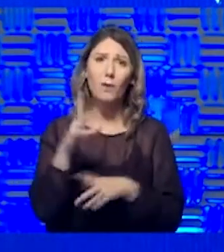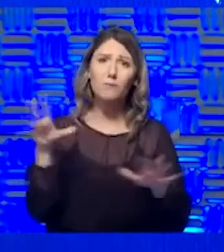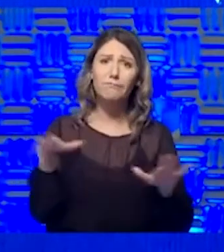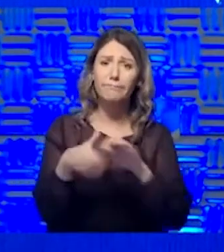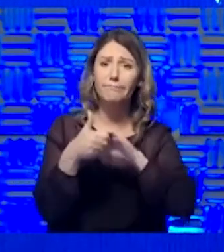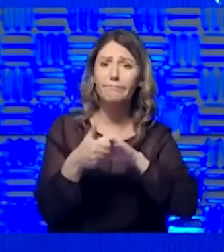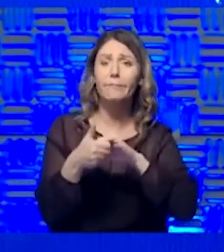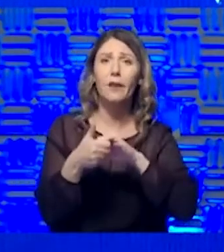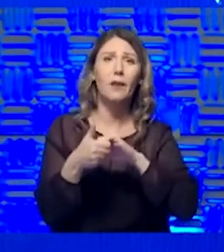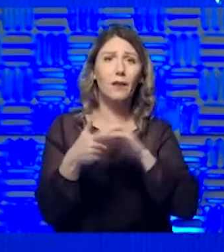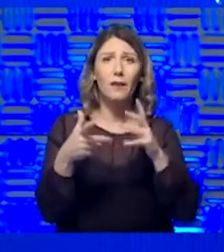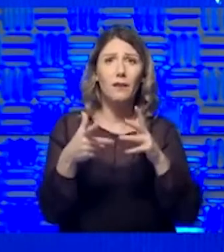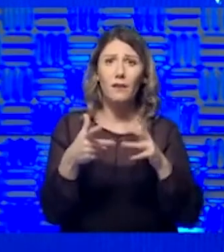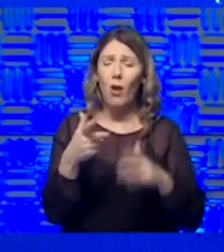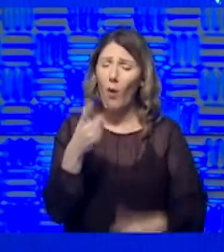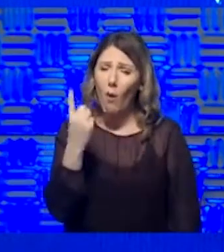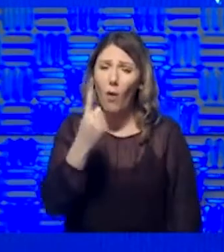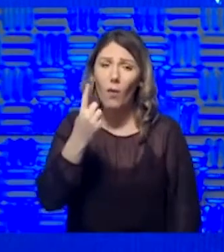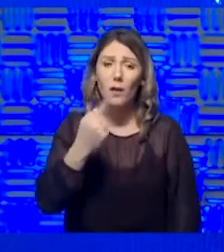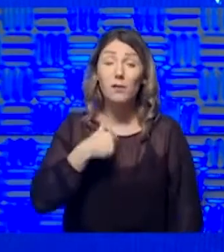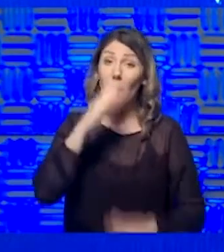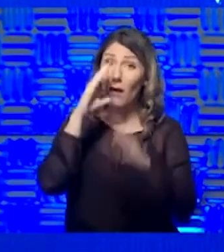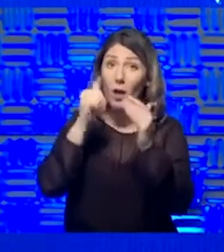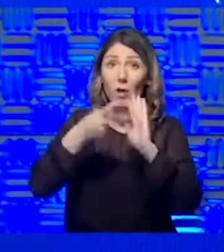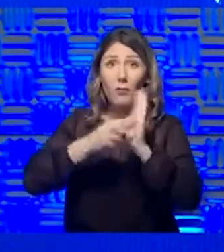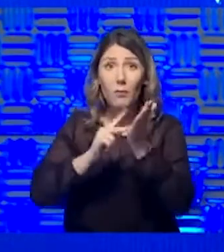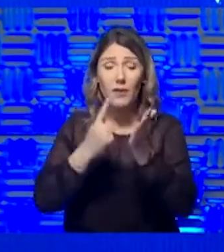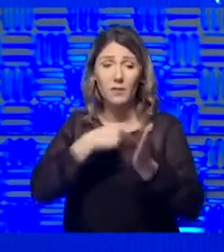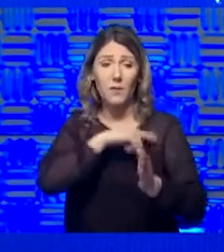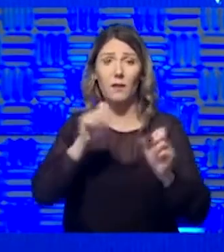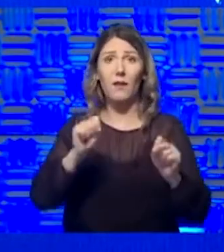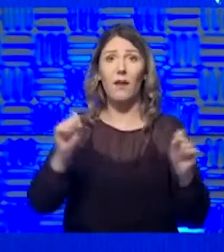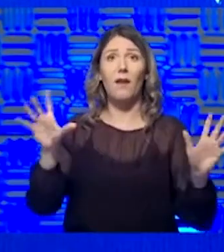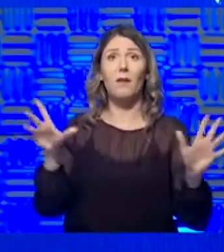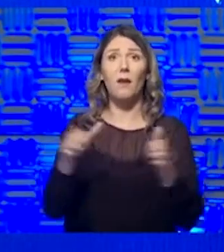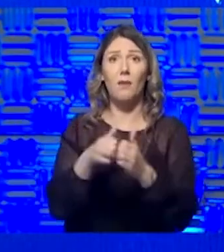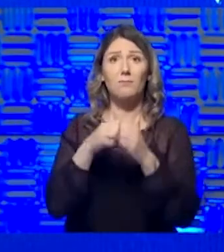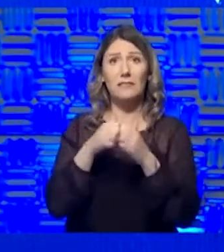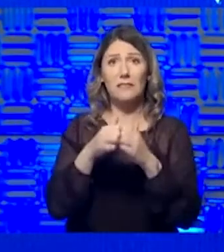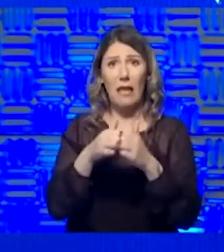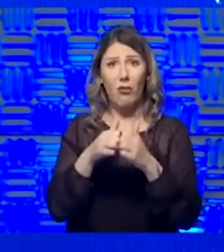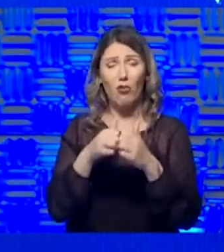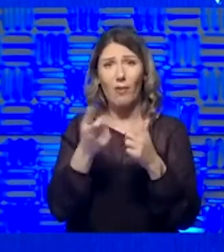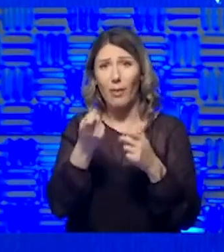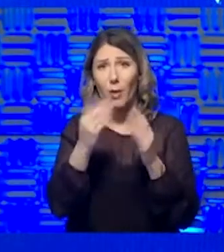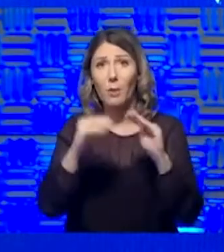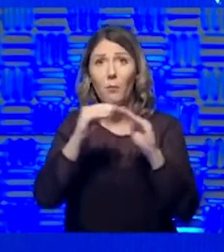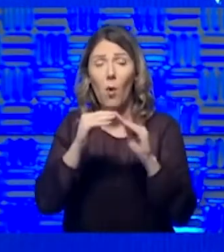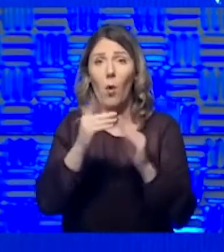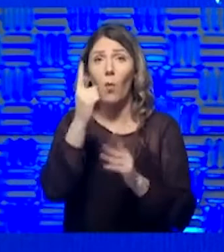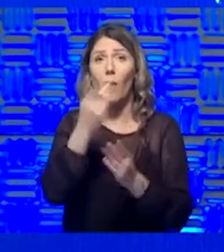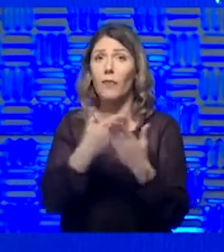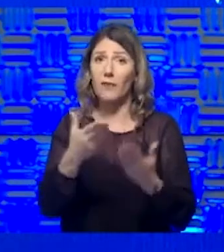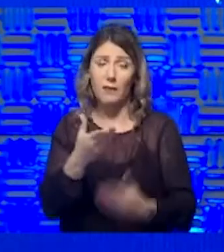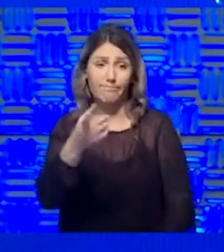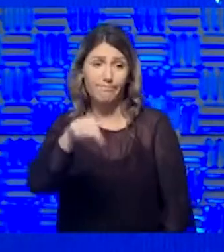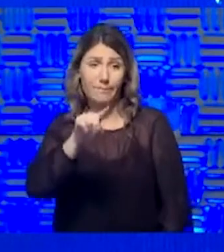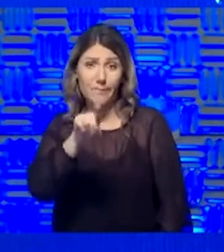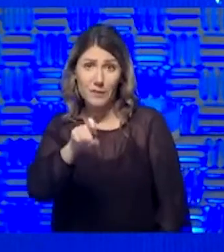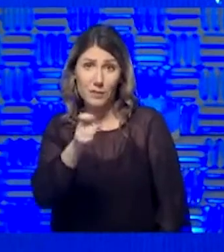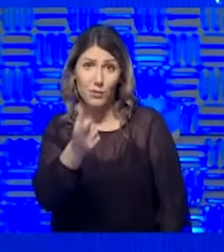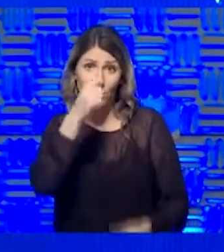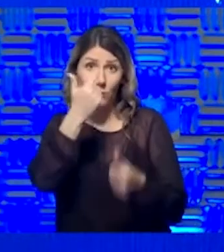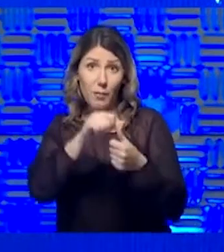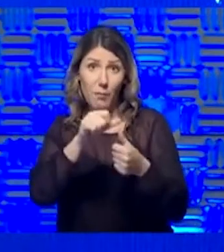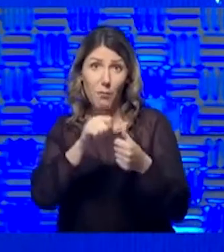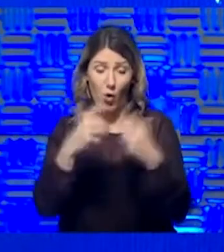takes a combined effort. I hope it means we're going to be able to work together a little bit more. You know, one thing y'all need to remember is that health systems